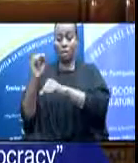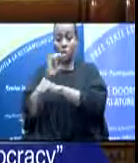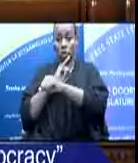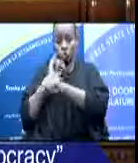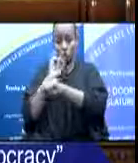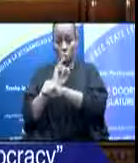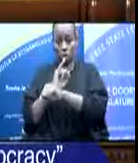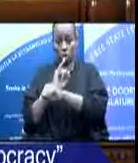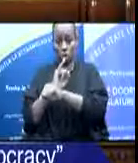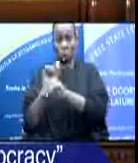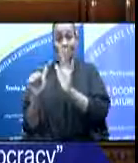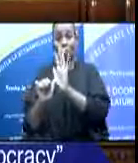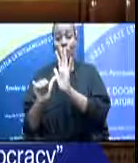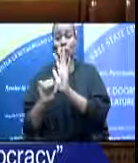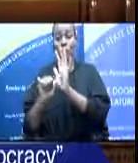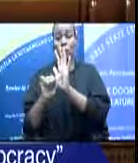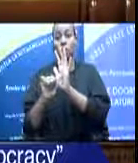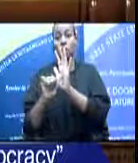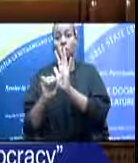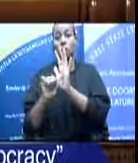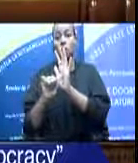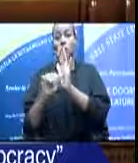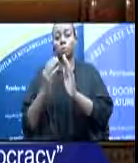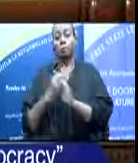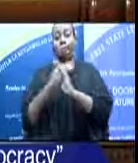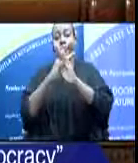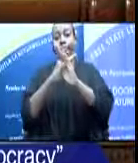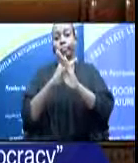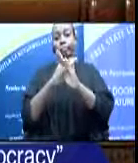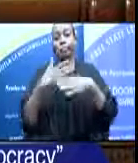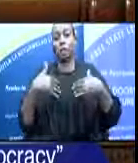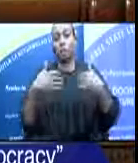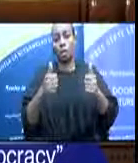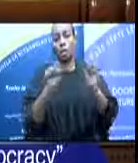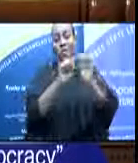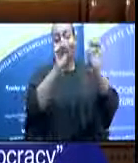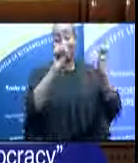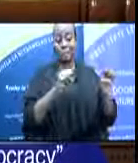of the entire healthcare system into the preventative healthcare system that